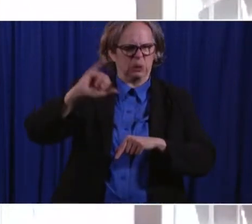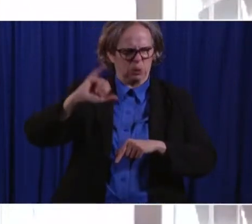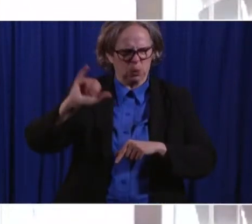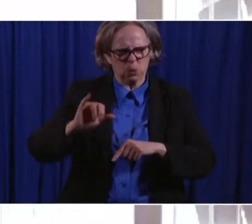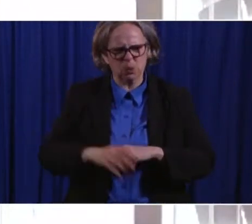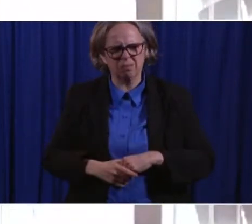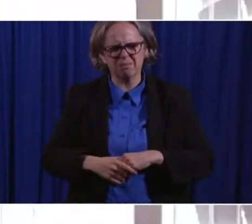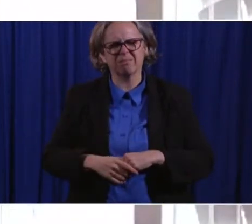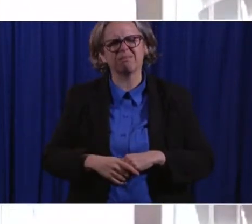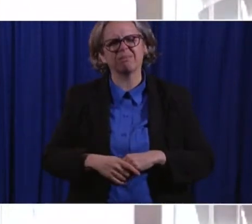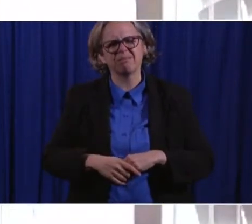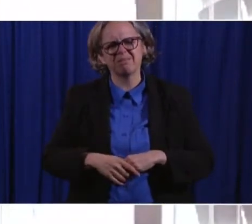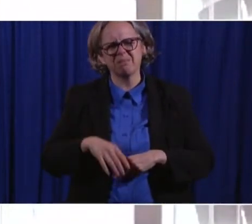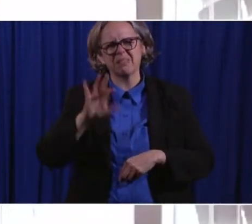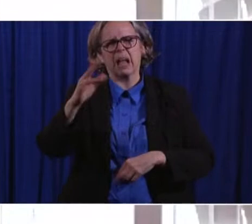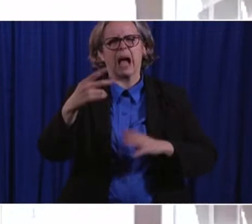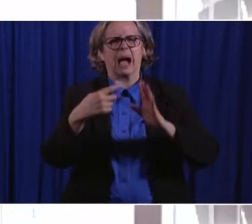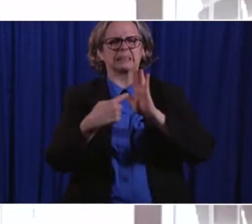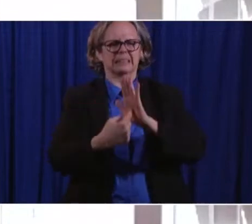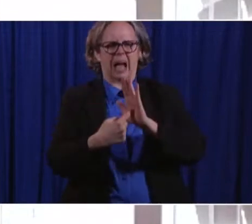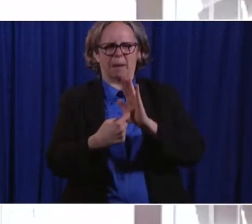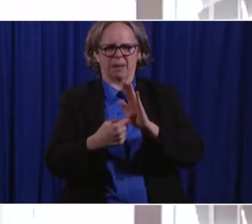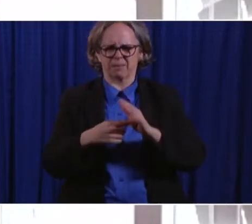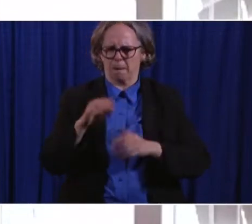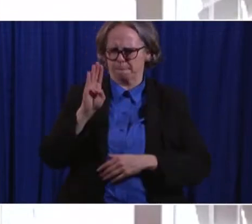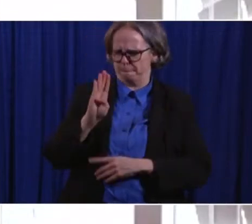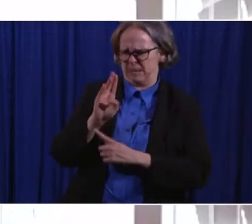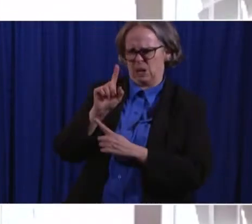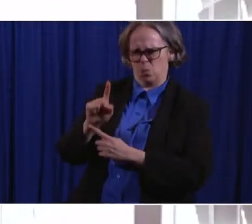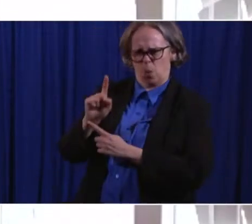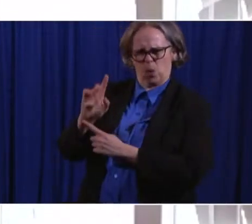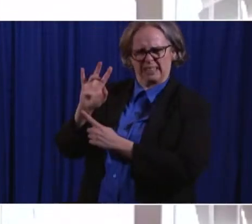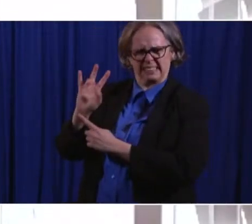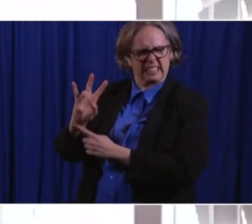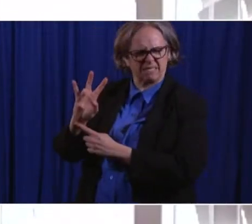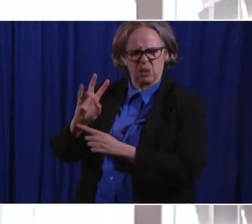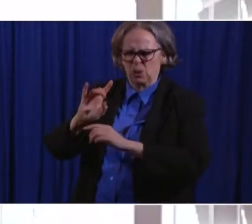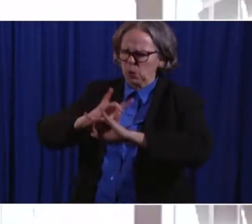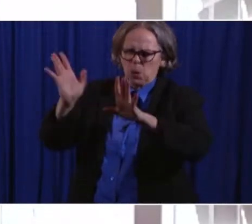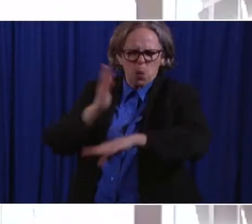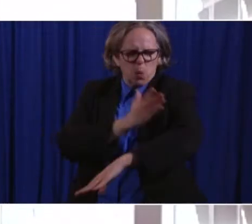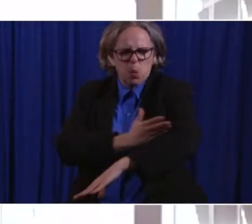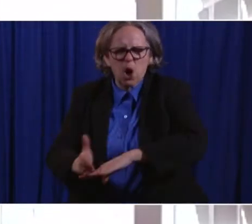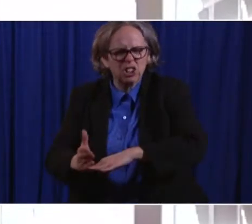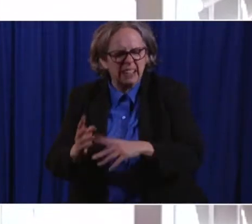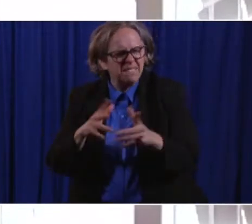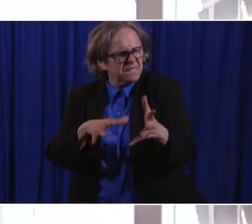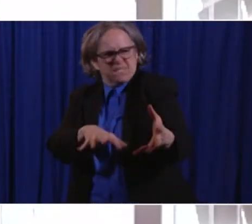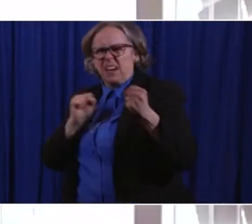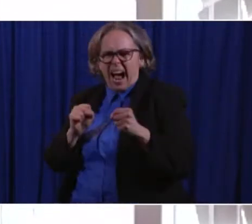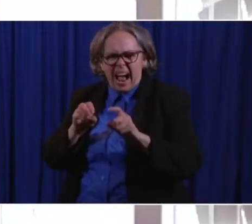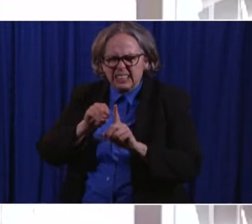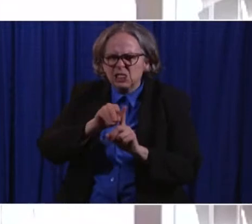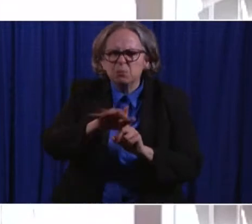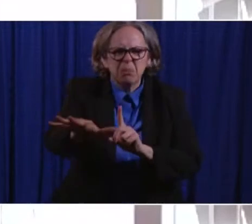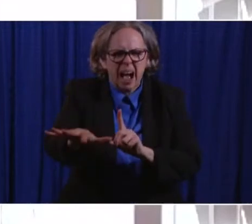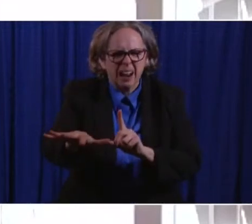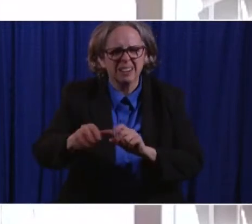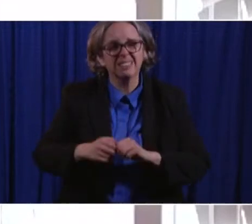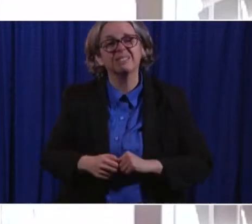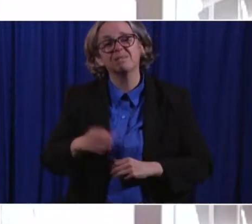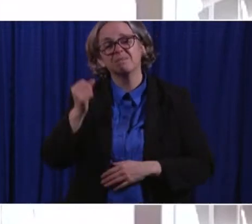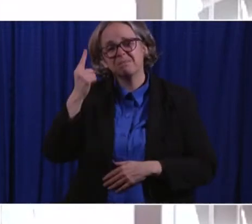how quickly B117 and the variants are spreading, our variant counts jumped